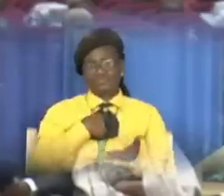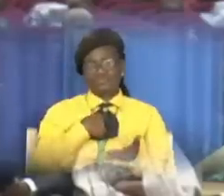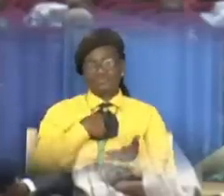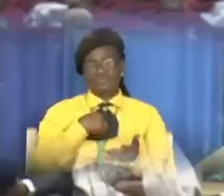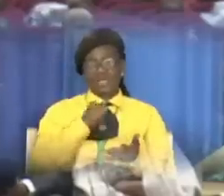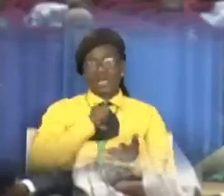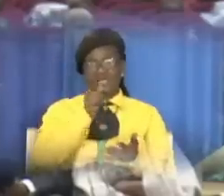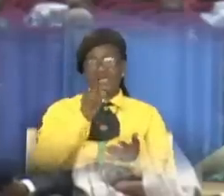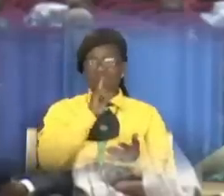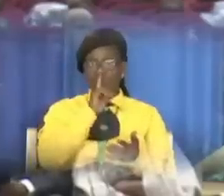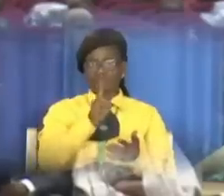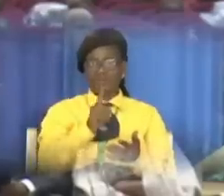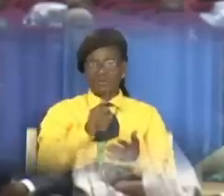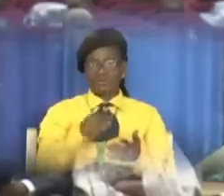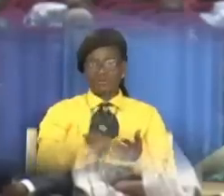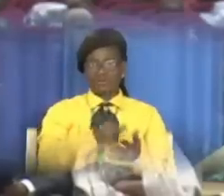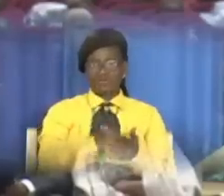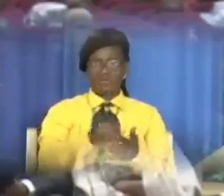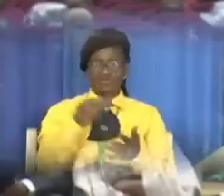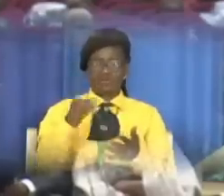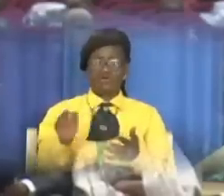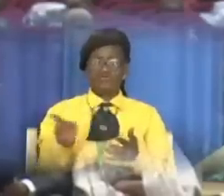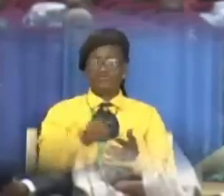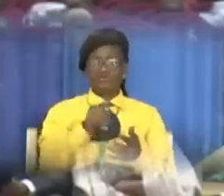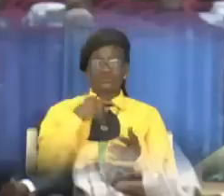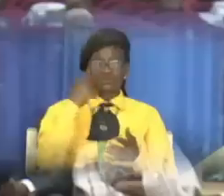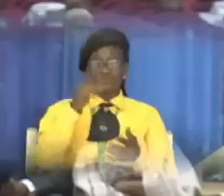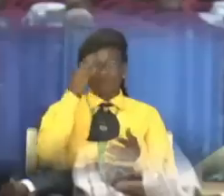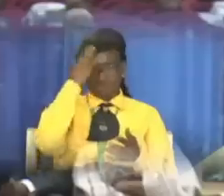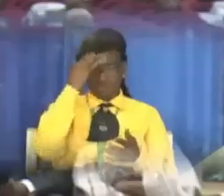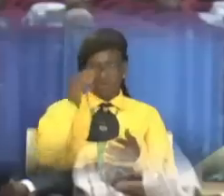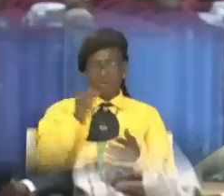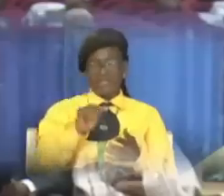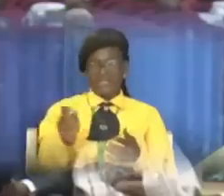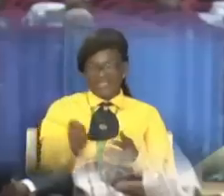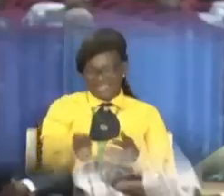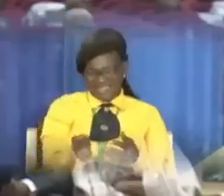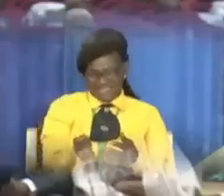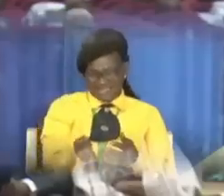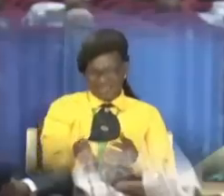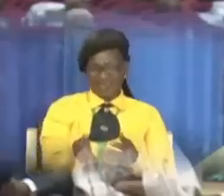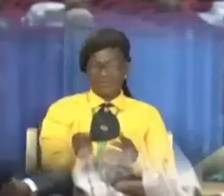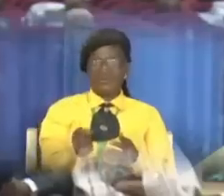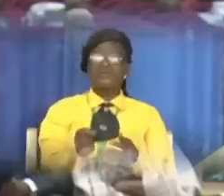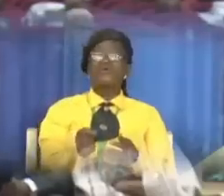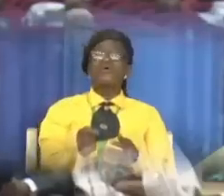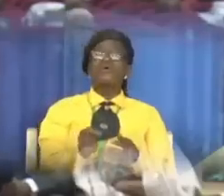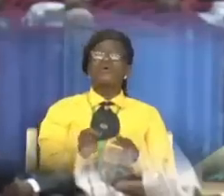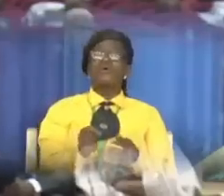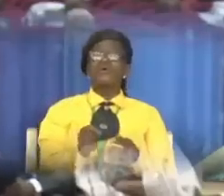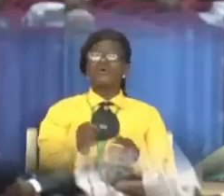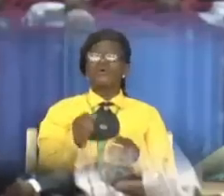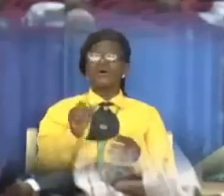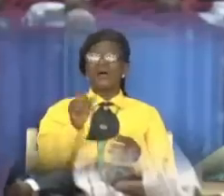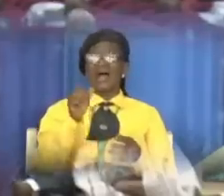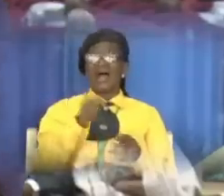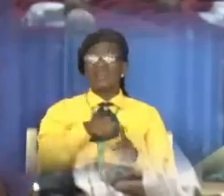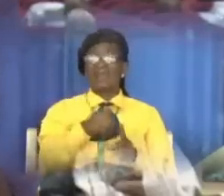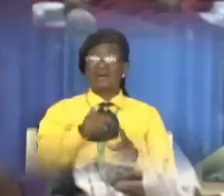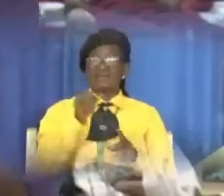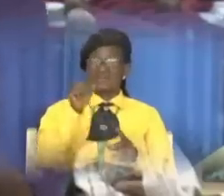I'm sure those of you who know a little bit of science, you know that the moon has no light of its